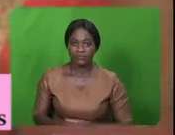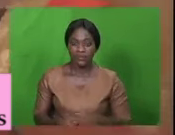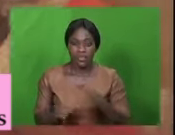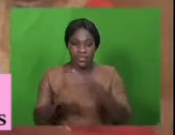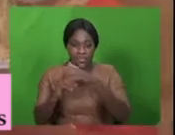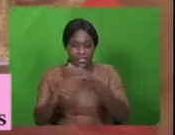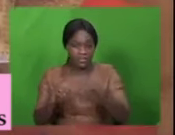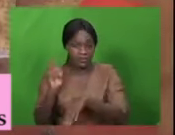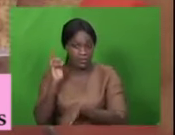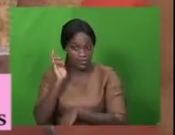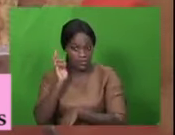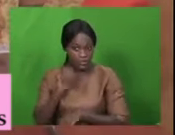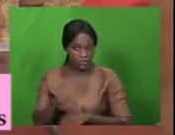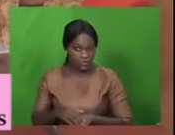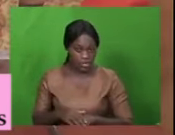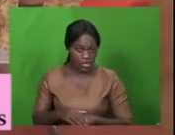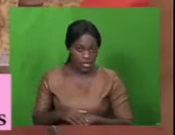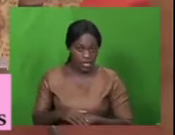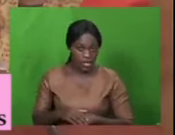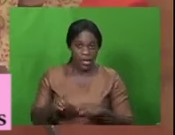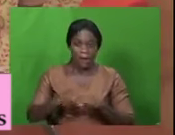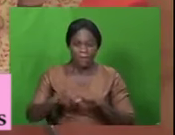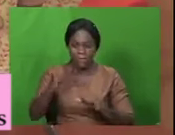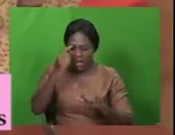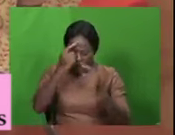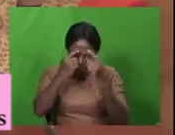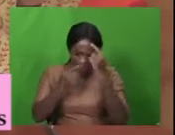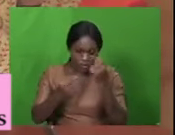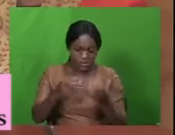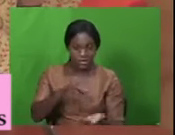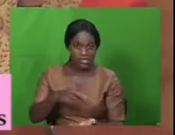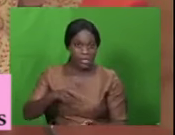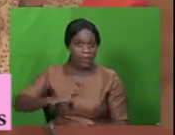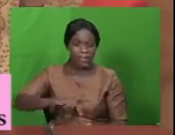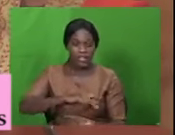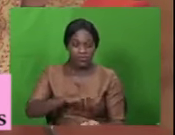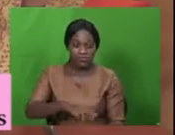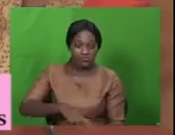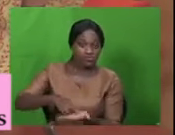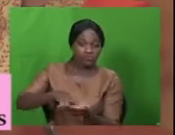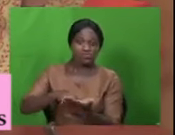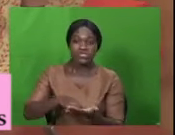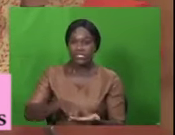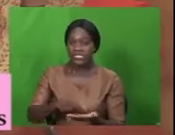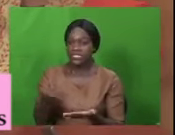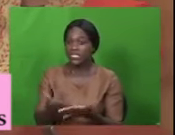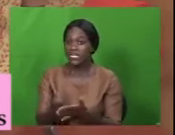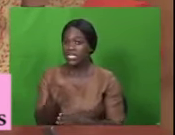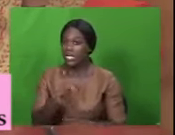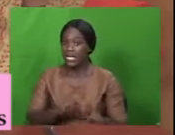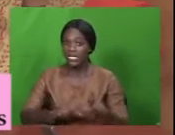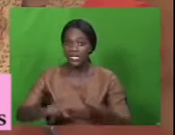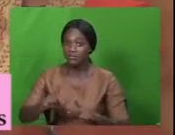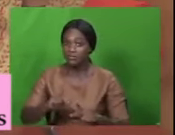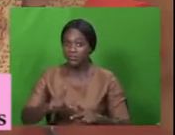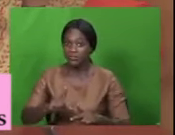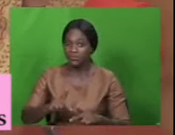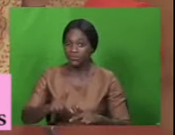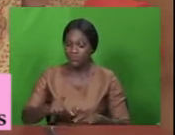However, because Parliament directly represents the citizens of our nation in this hallowed